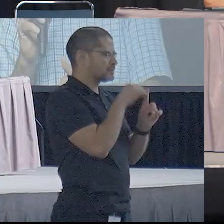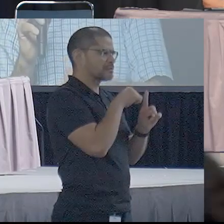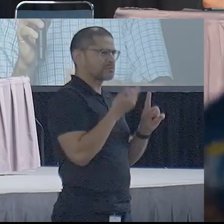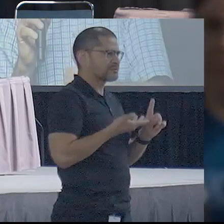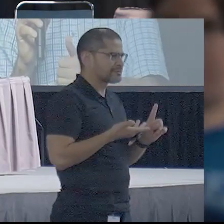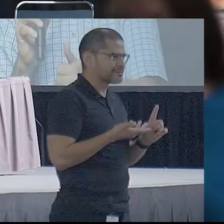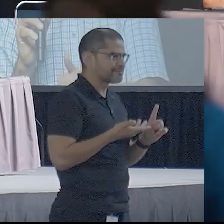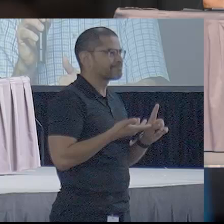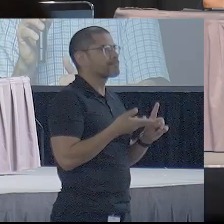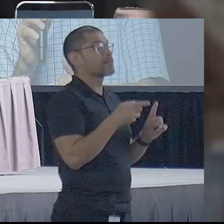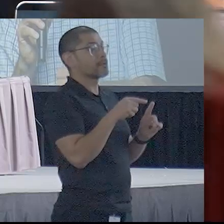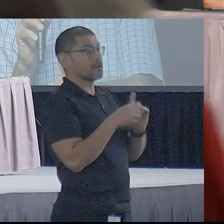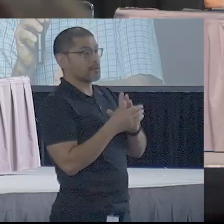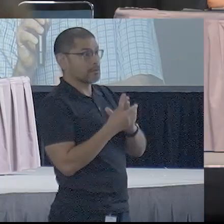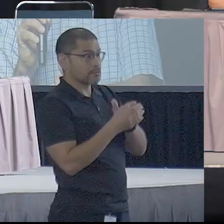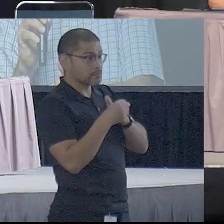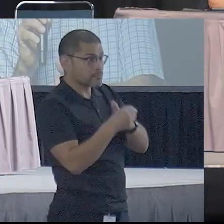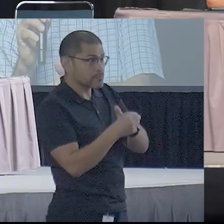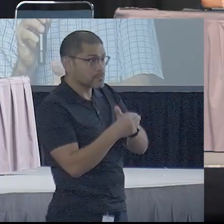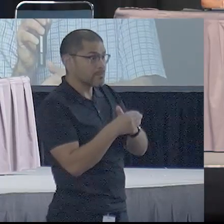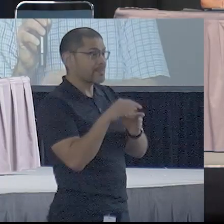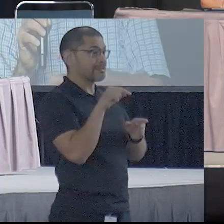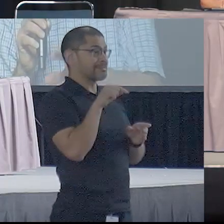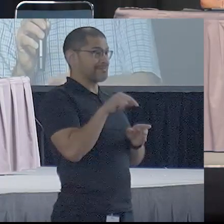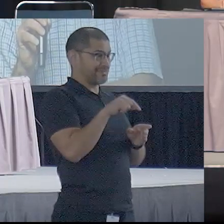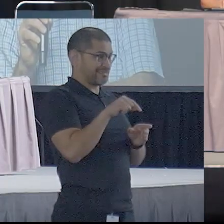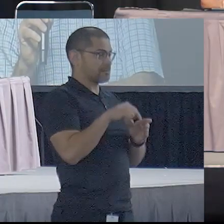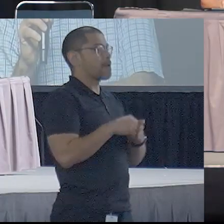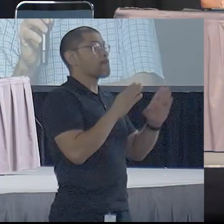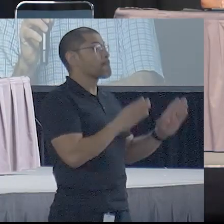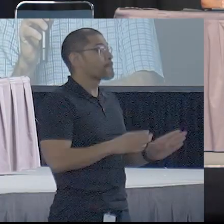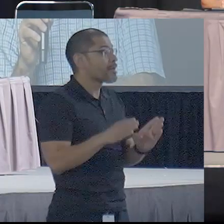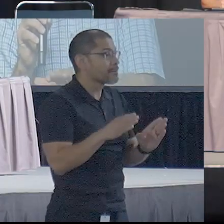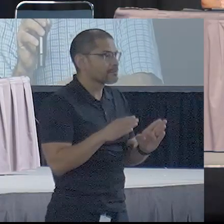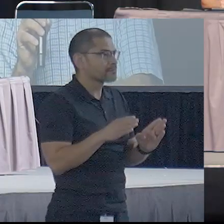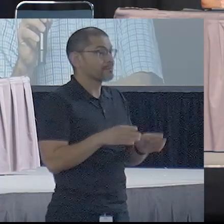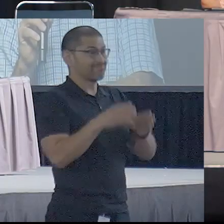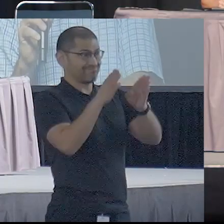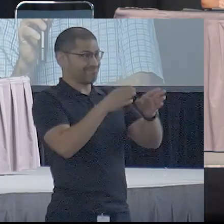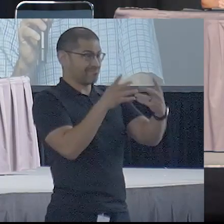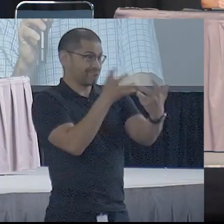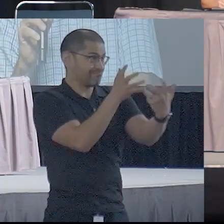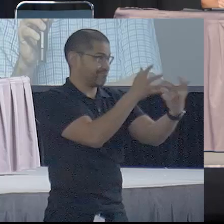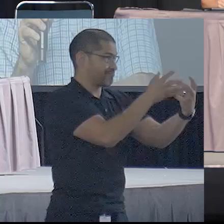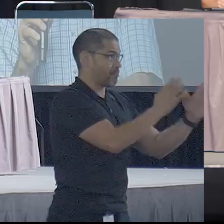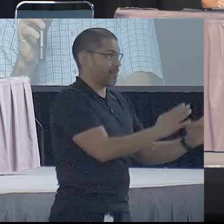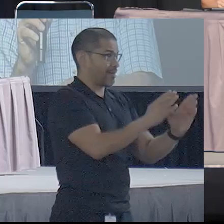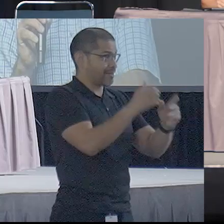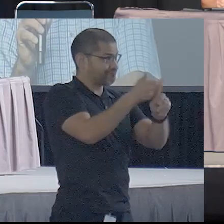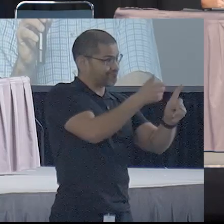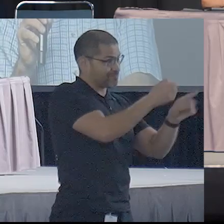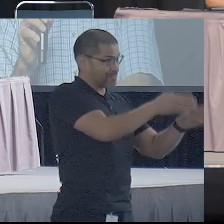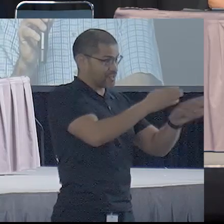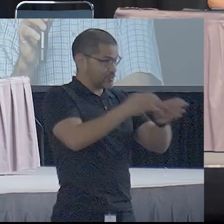you in developing a unique, specific plan for each of you, and I would fully take advantage of